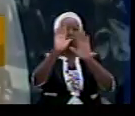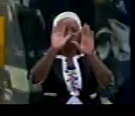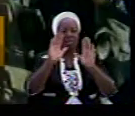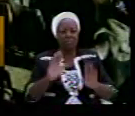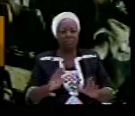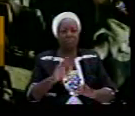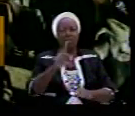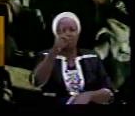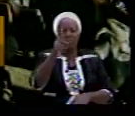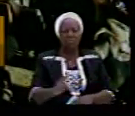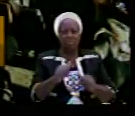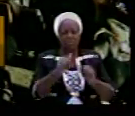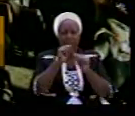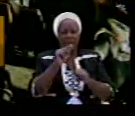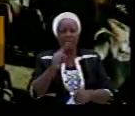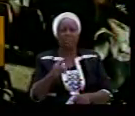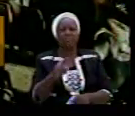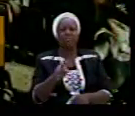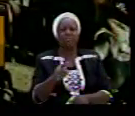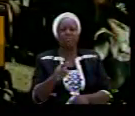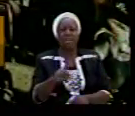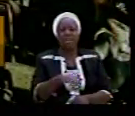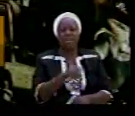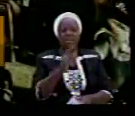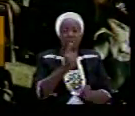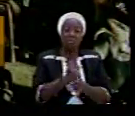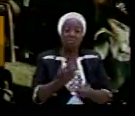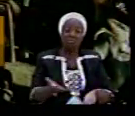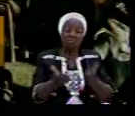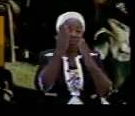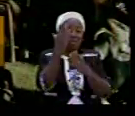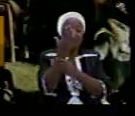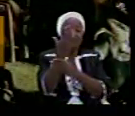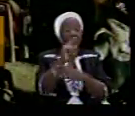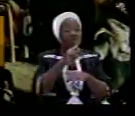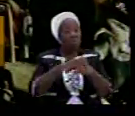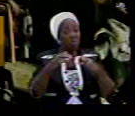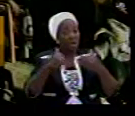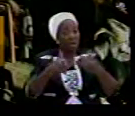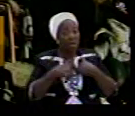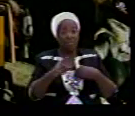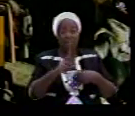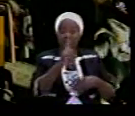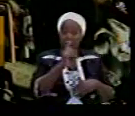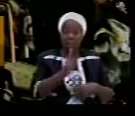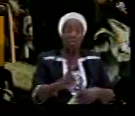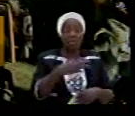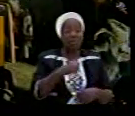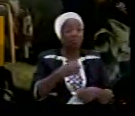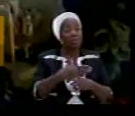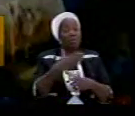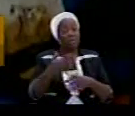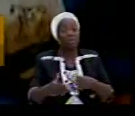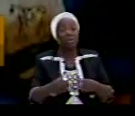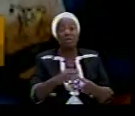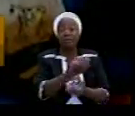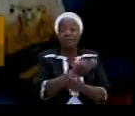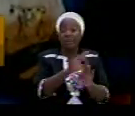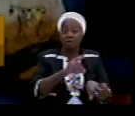up your hand anywhere you are. You don't have the assurance of total freedom. You're still